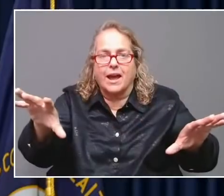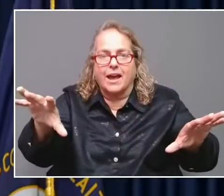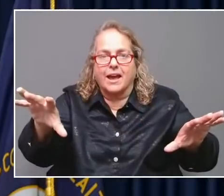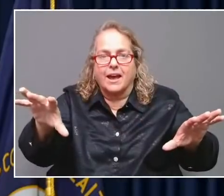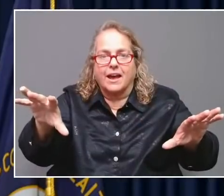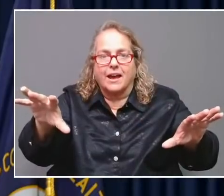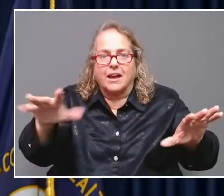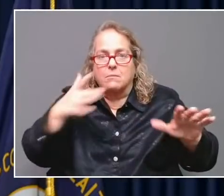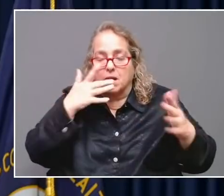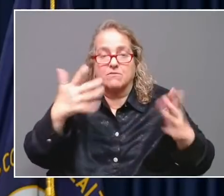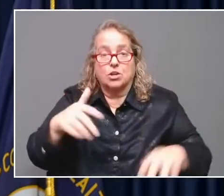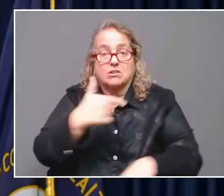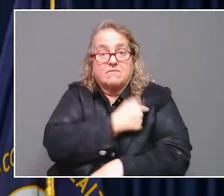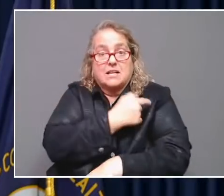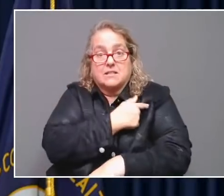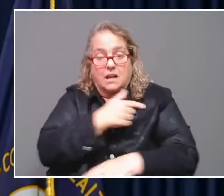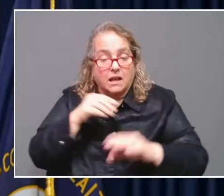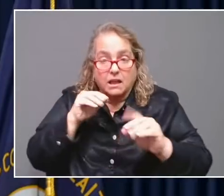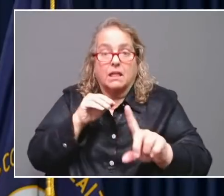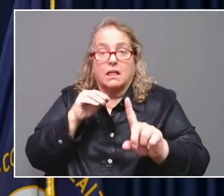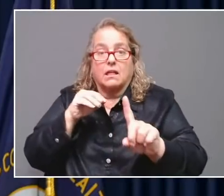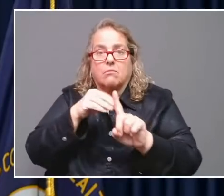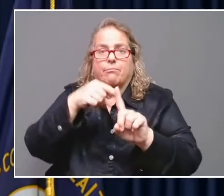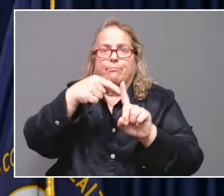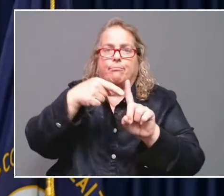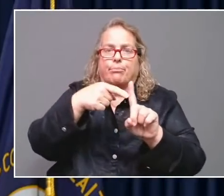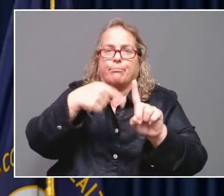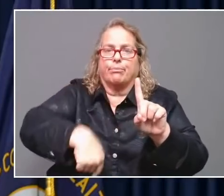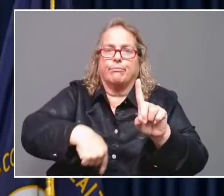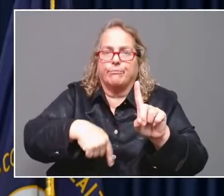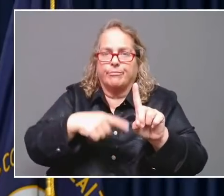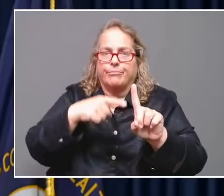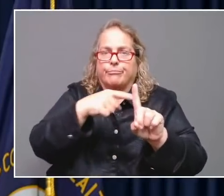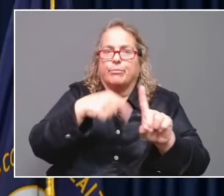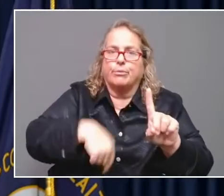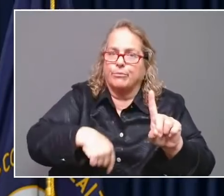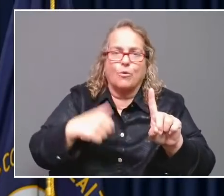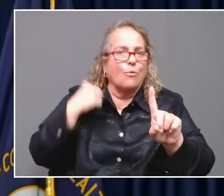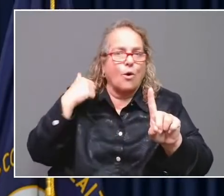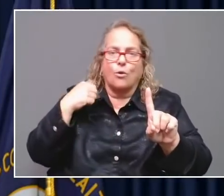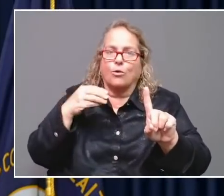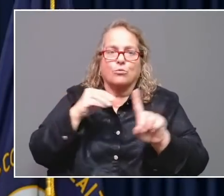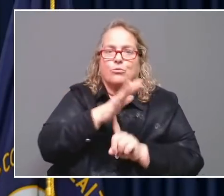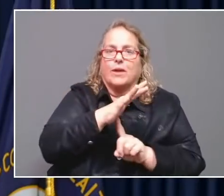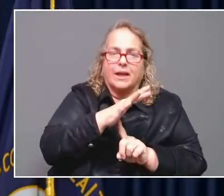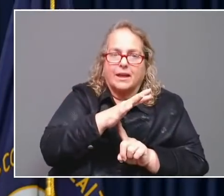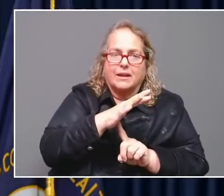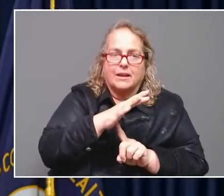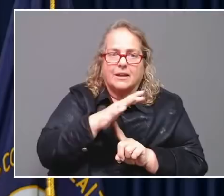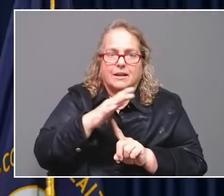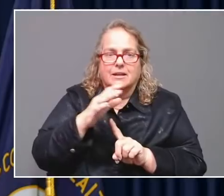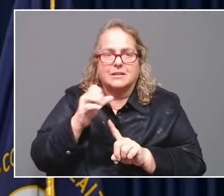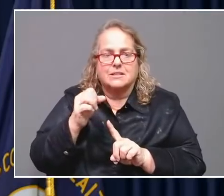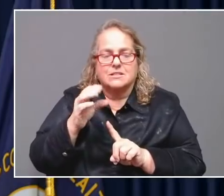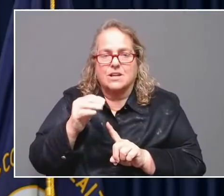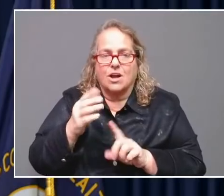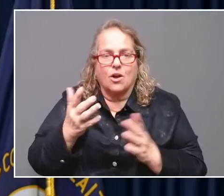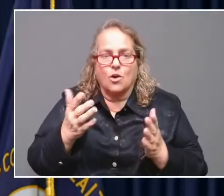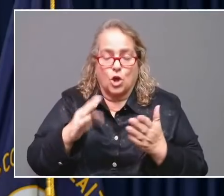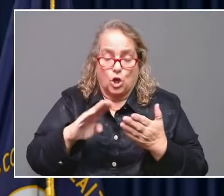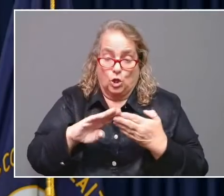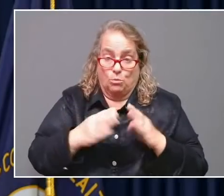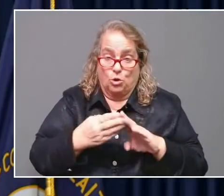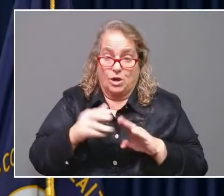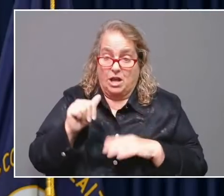having all those chances to multiply. So no, I don't think, and I would call it community immunity, but I don't think that is a lost